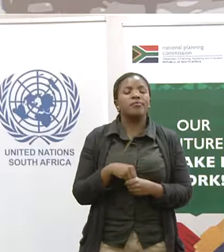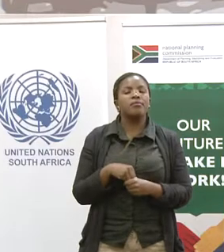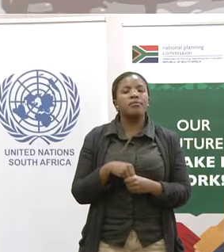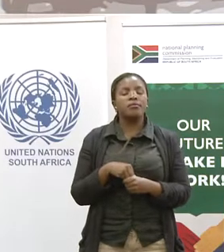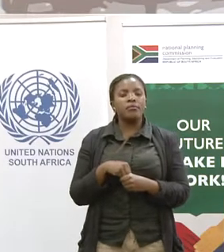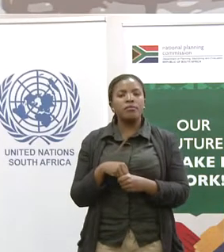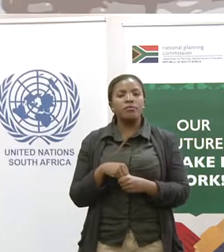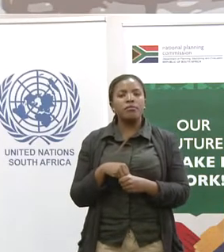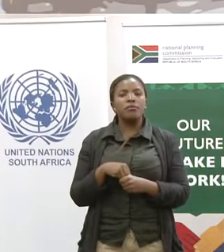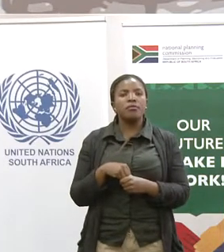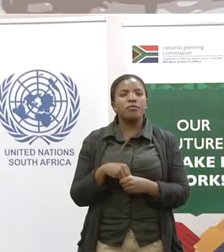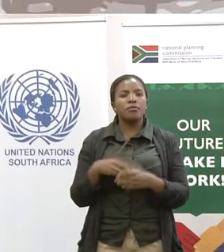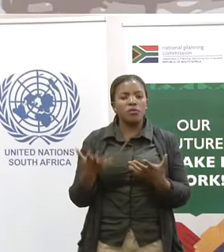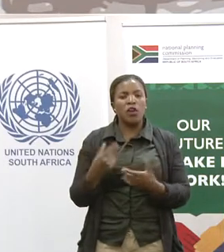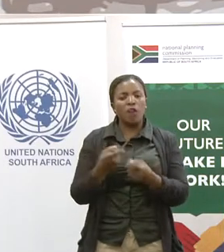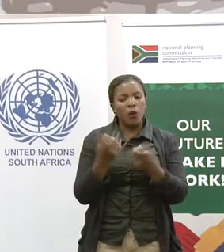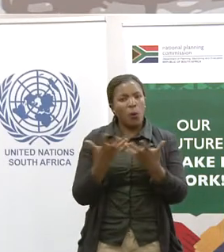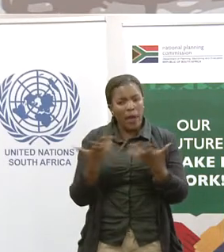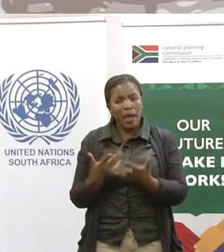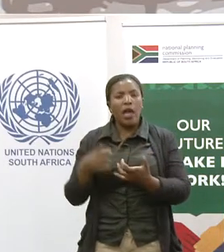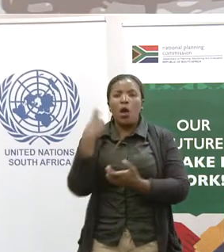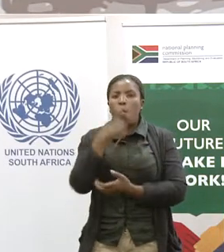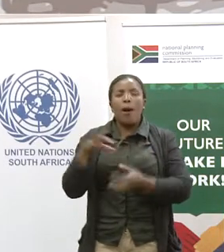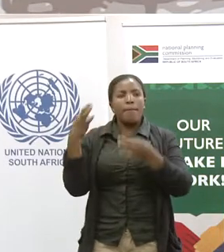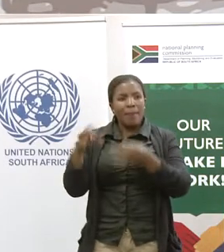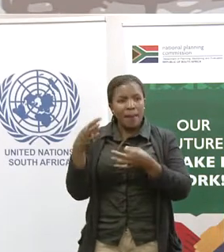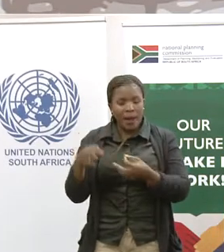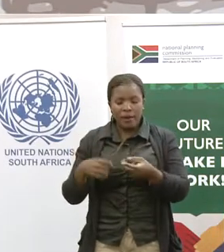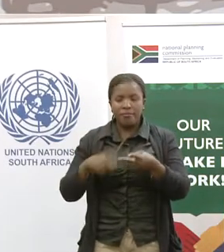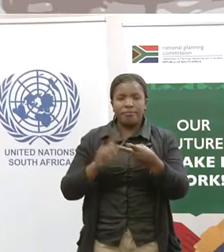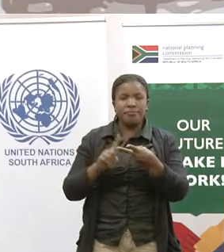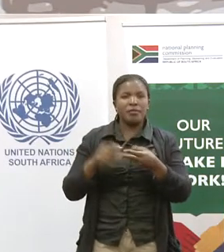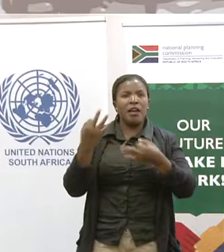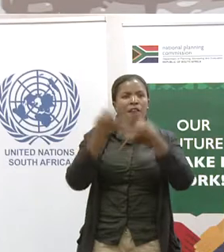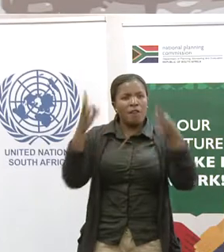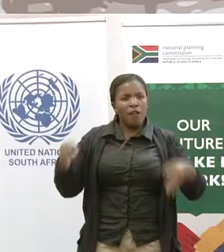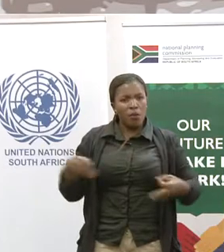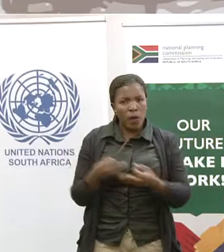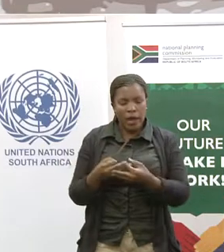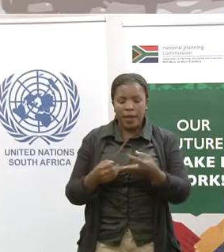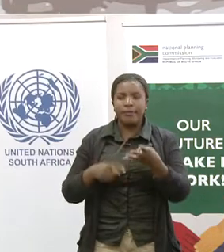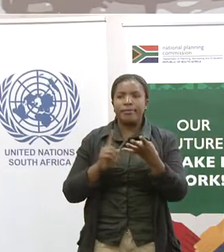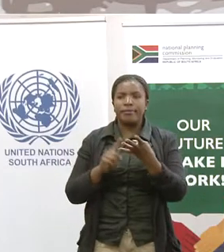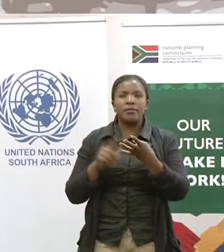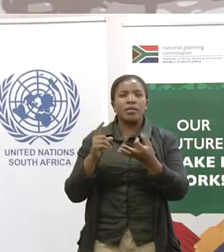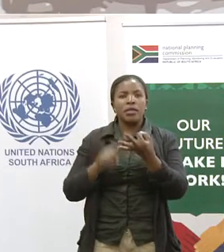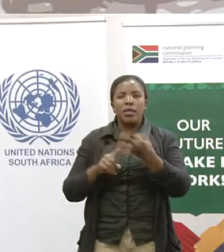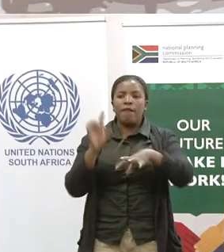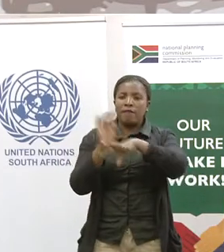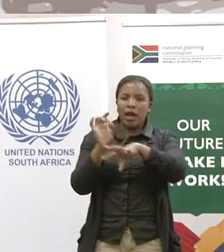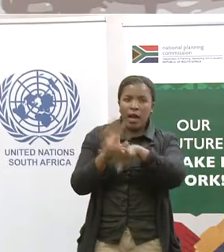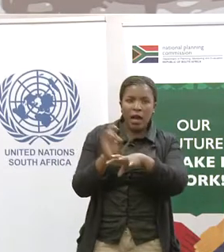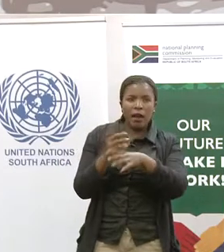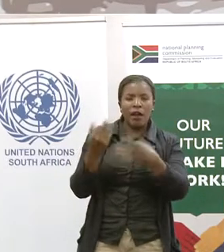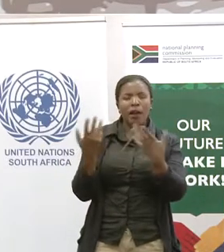through your drafting a white paper, setting up frameworks, advocating for equal opportunities in the workplace, in